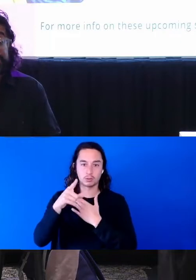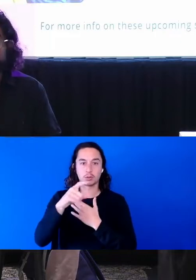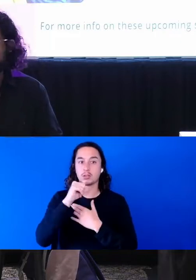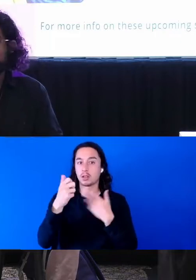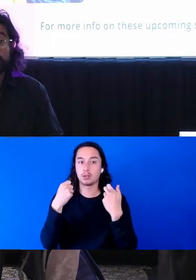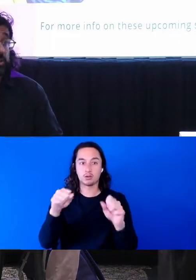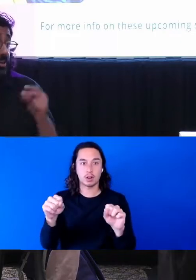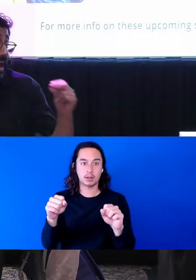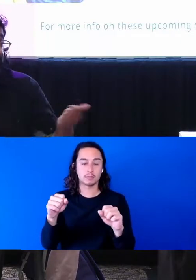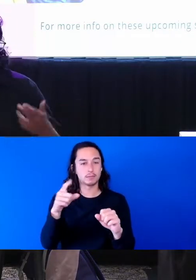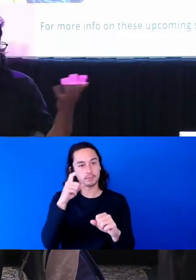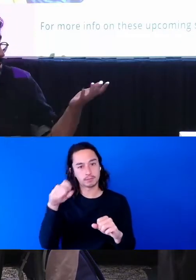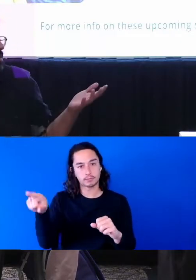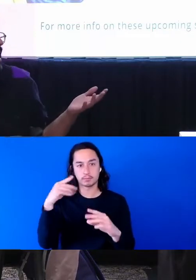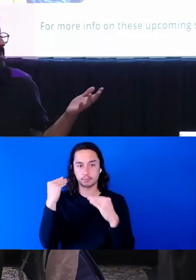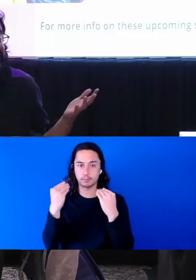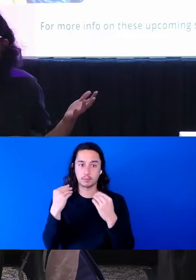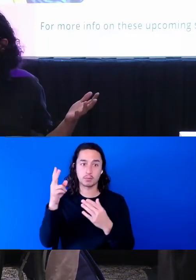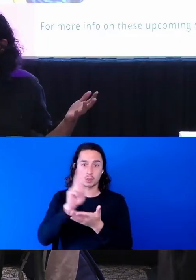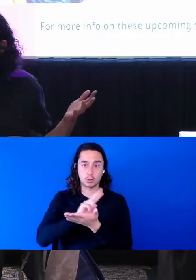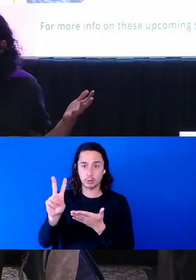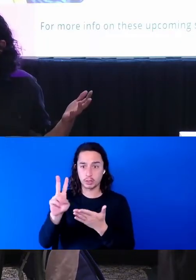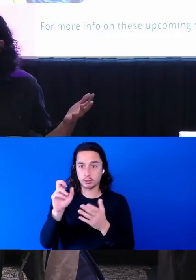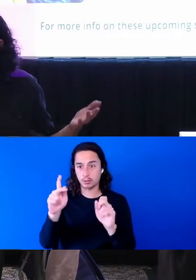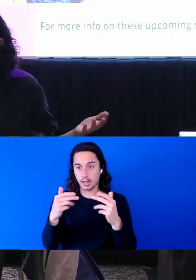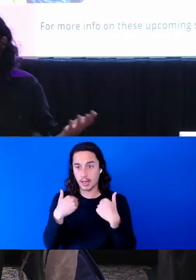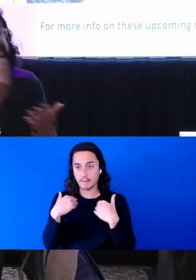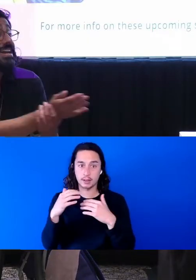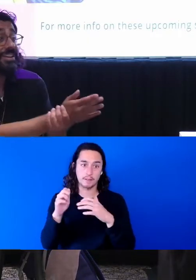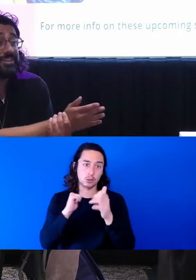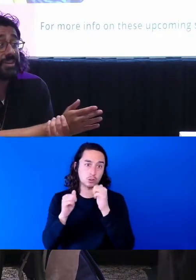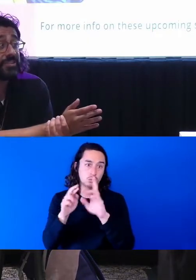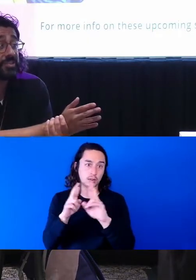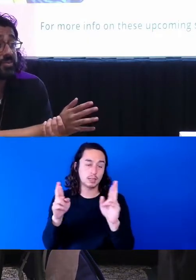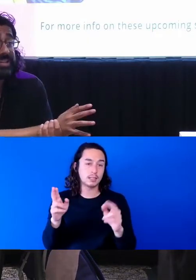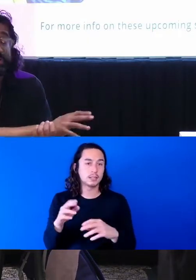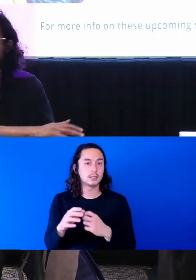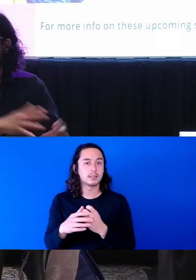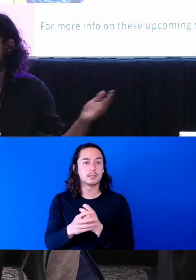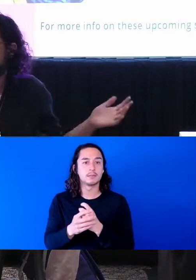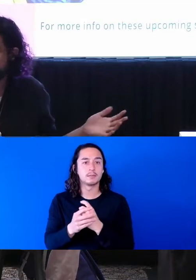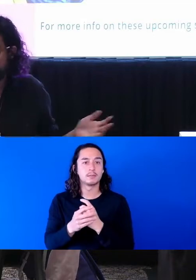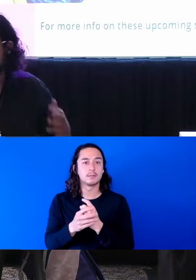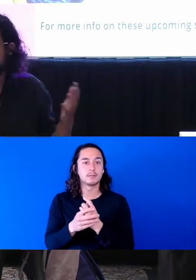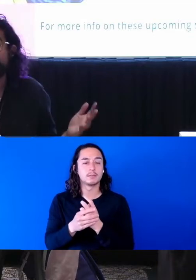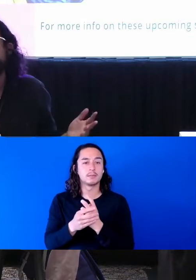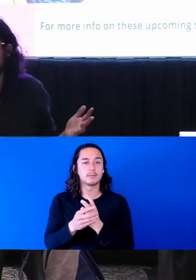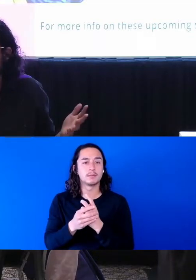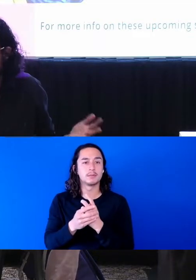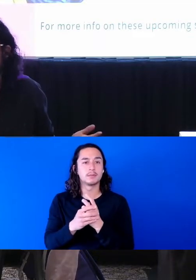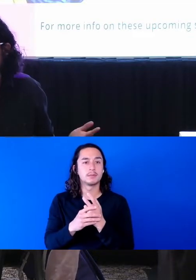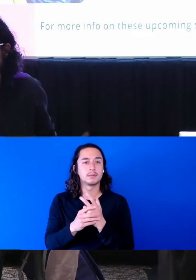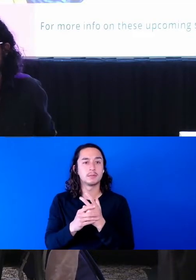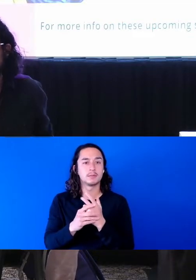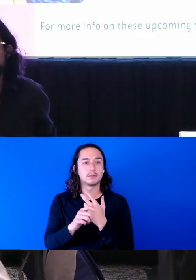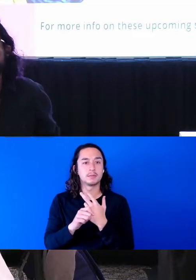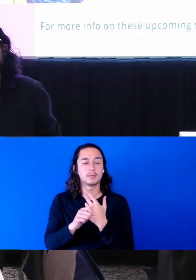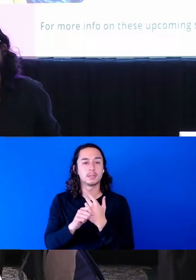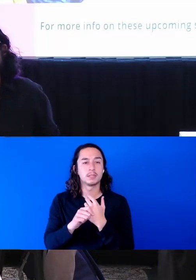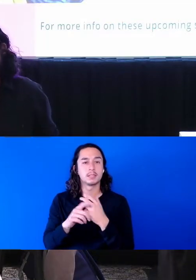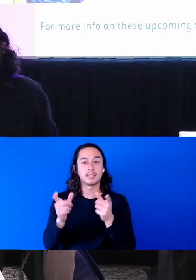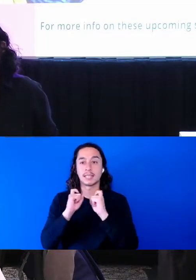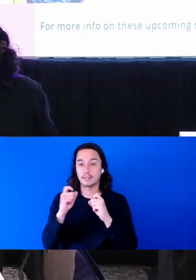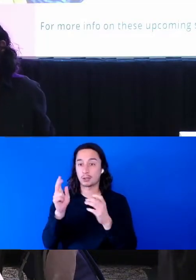like the directors are like in 2 weeks, you're like, okay, I gotta get a show up. So we're used to just, you know, you give us 2 weeks and we'll have the opera done, because we have to